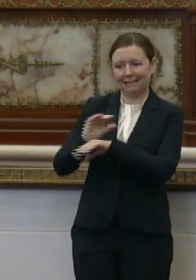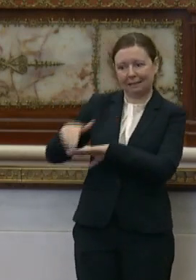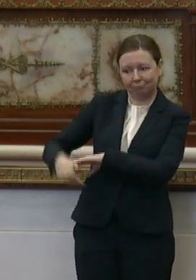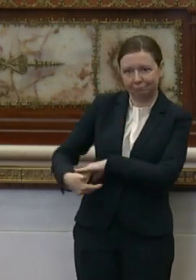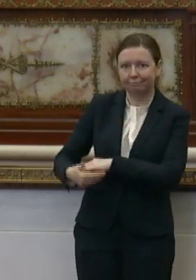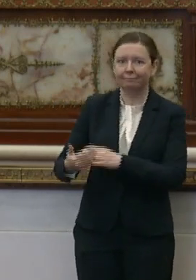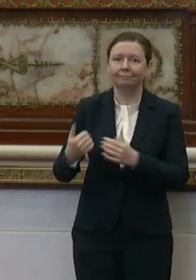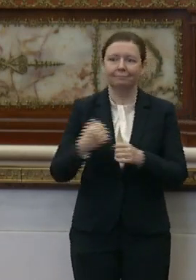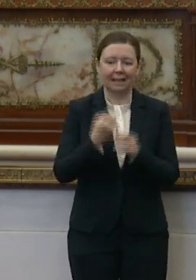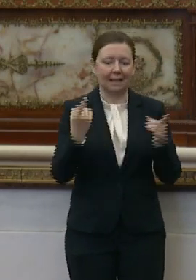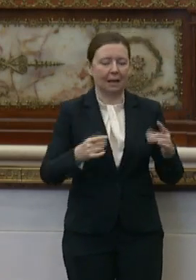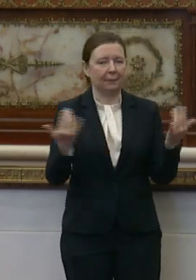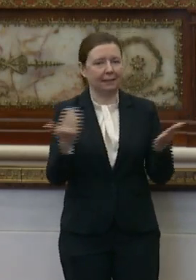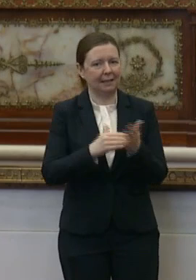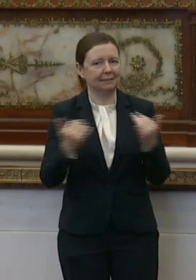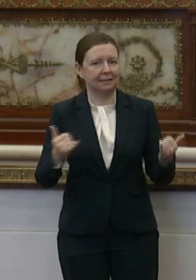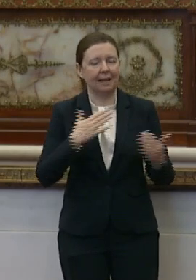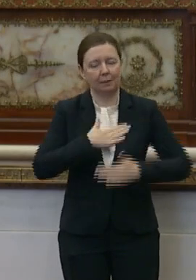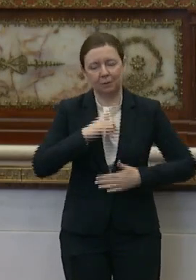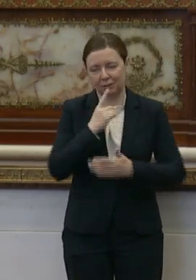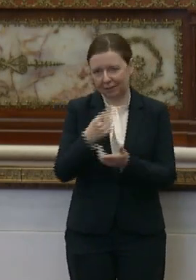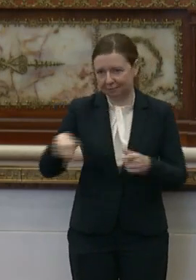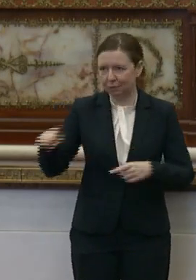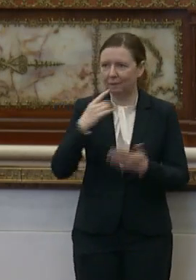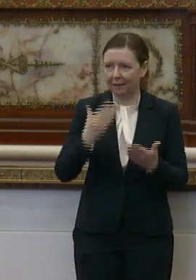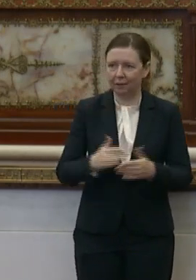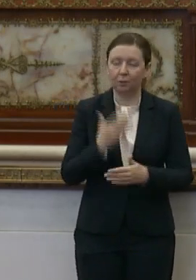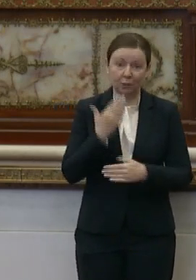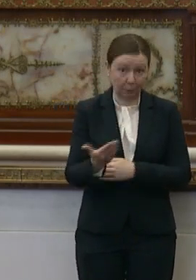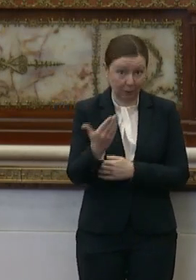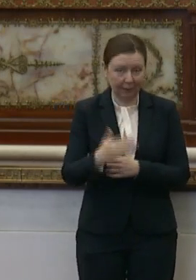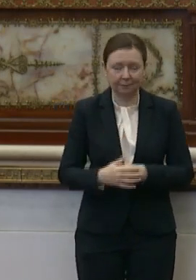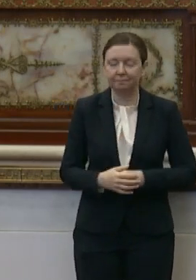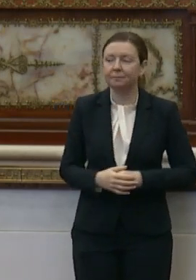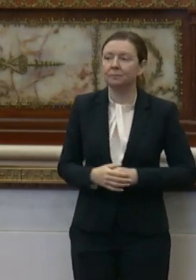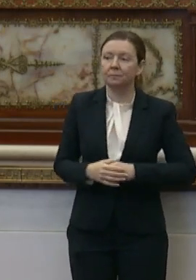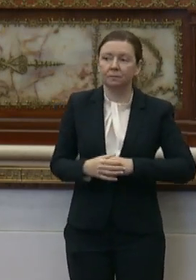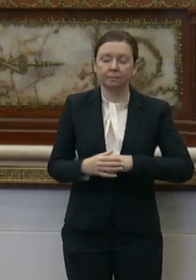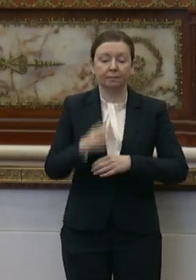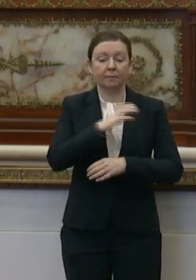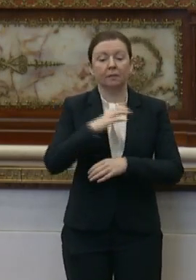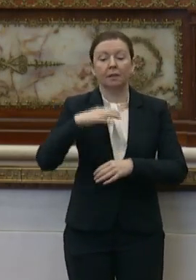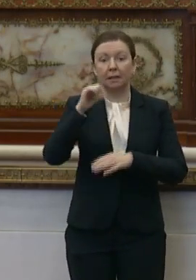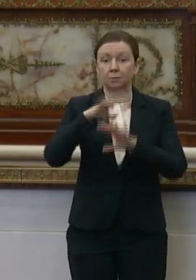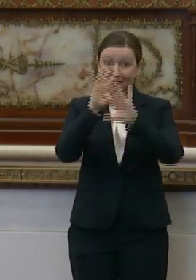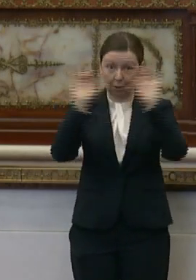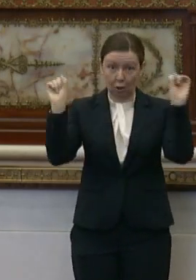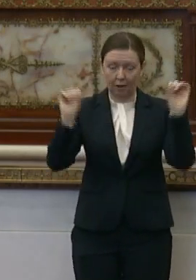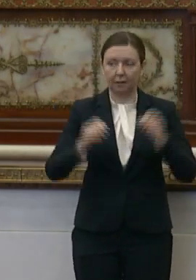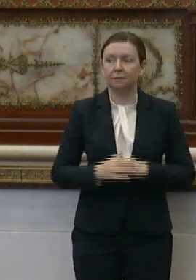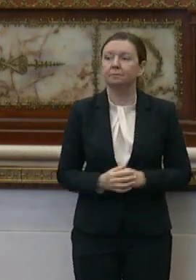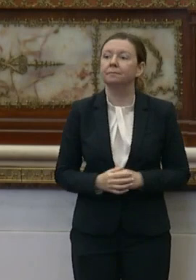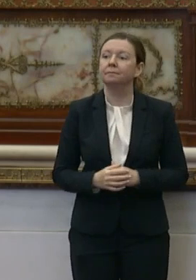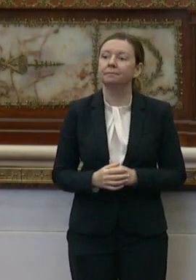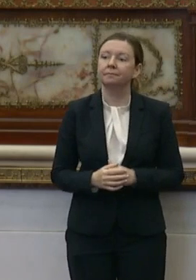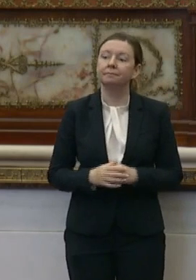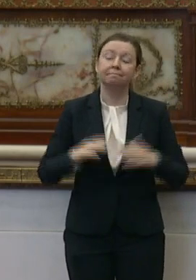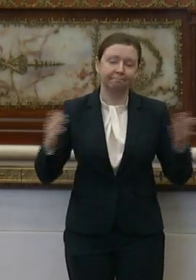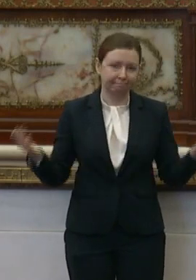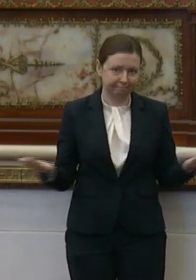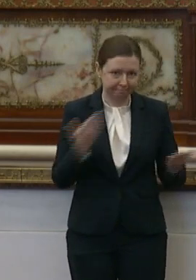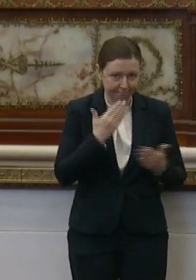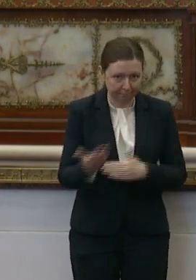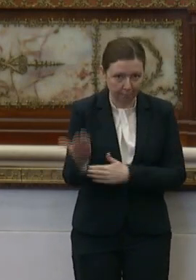happen and again today. Thank you. I appreciate you all. Good morning. Council President Clark. And good